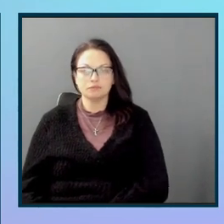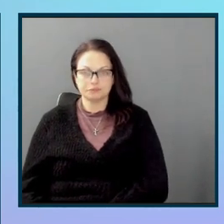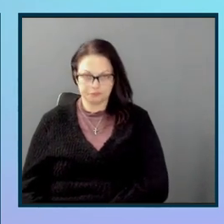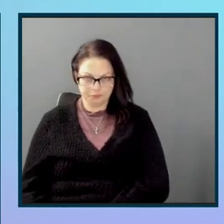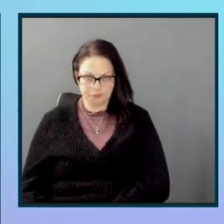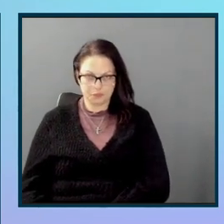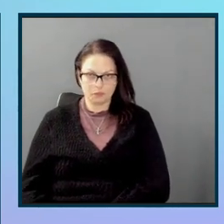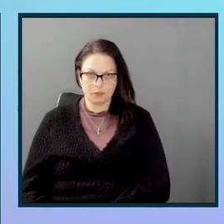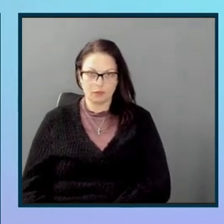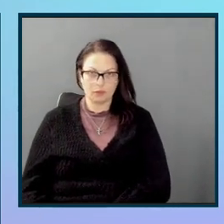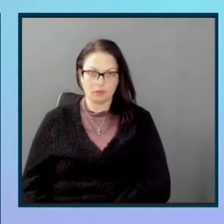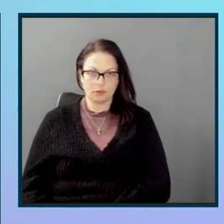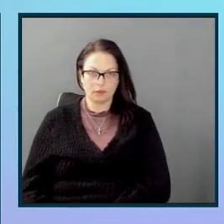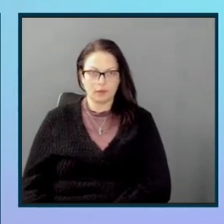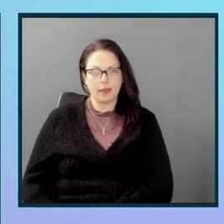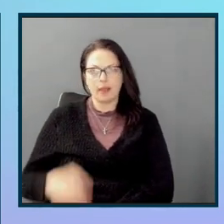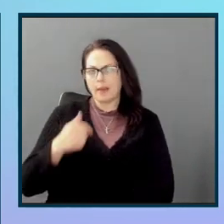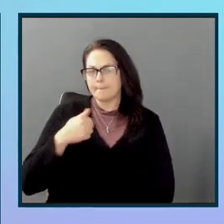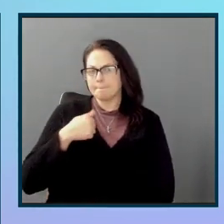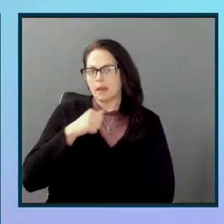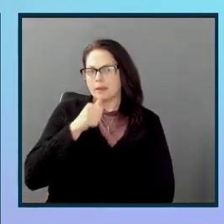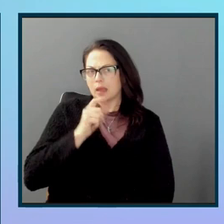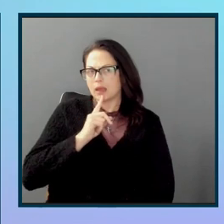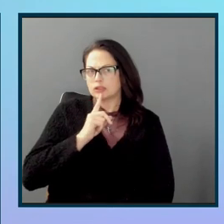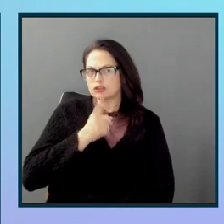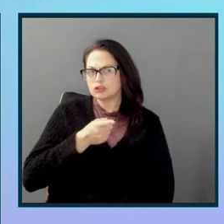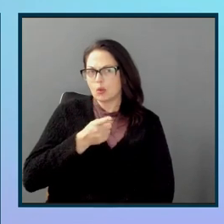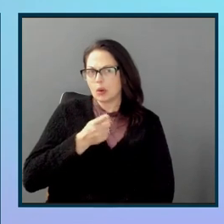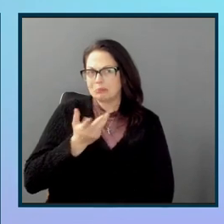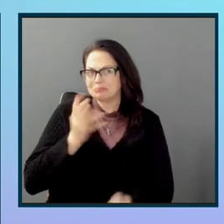I'm not sure. Is that an answer?